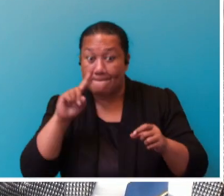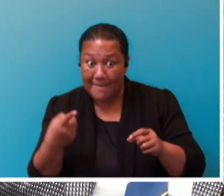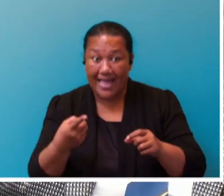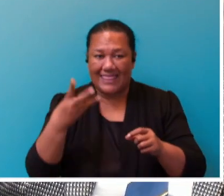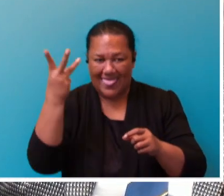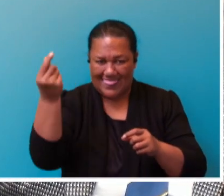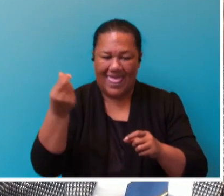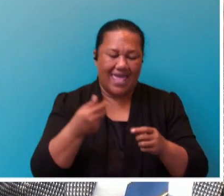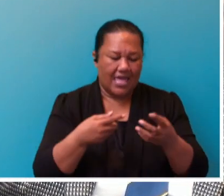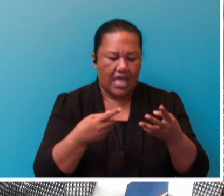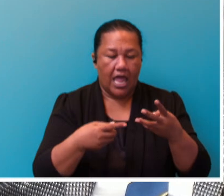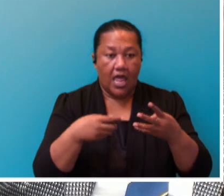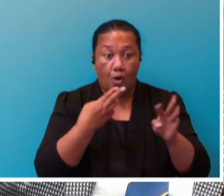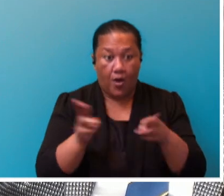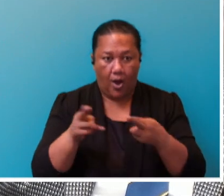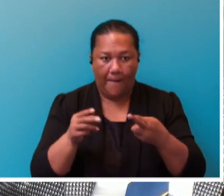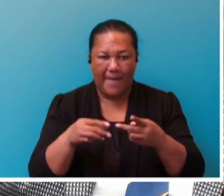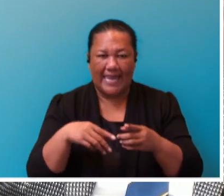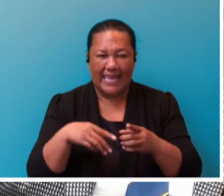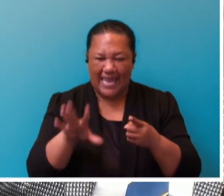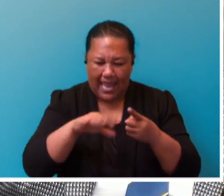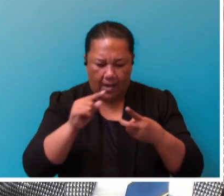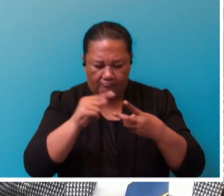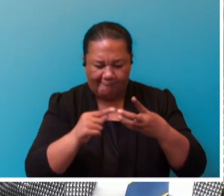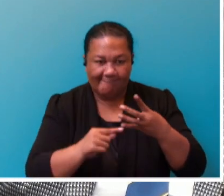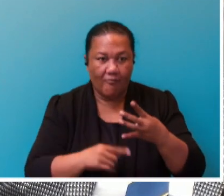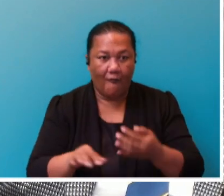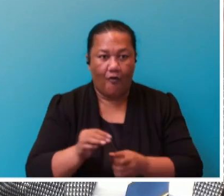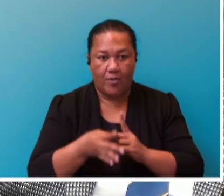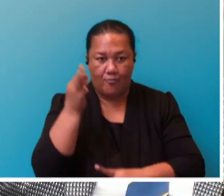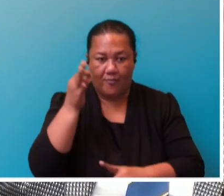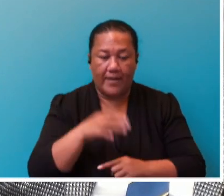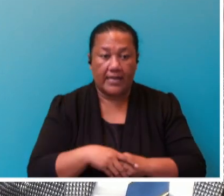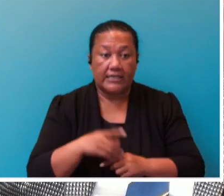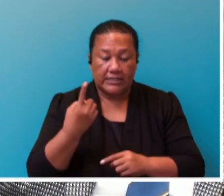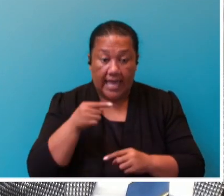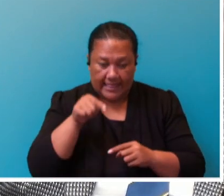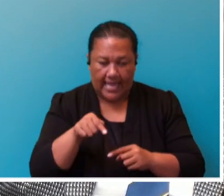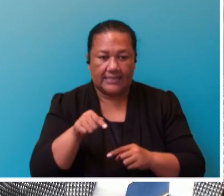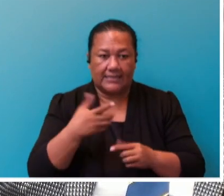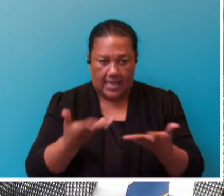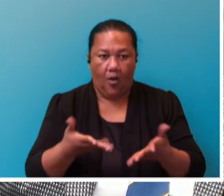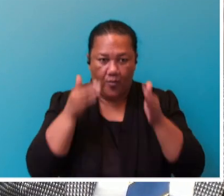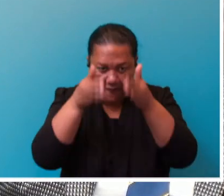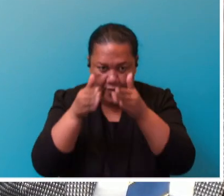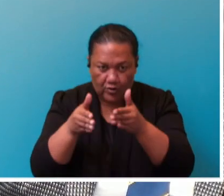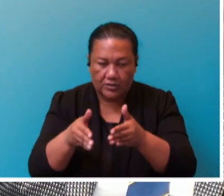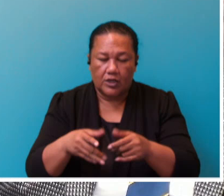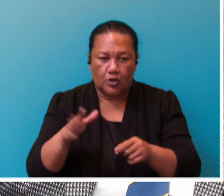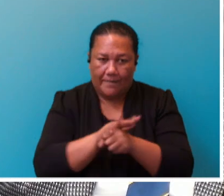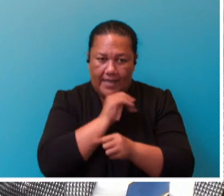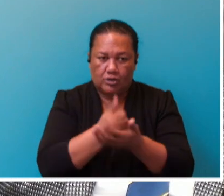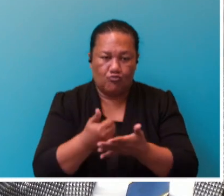issues for improvement, and that is a focus for us at the moment, Honorable Speaker, is actually looking at some of